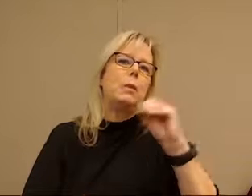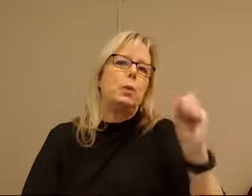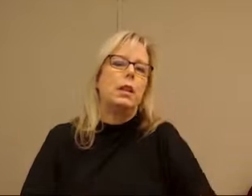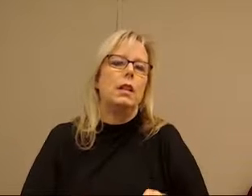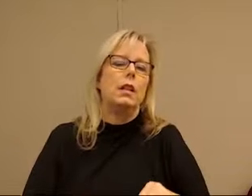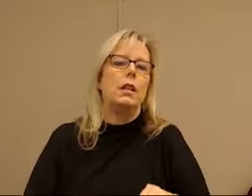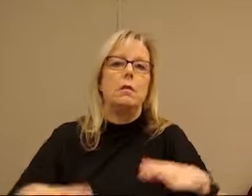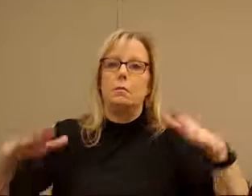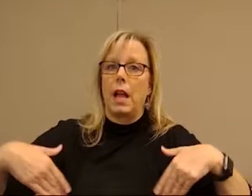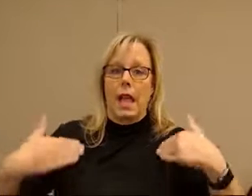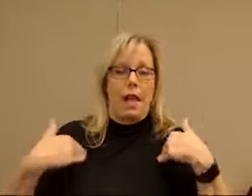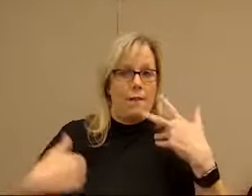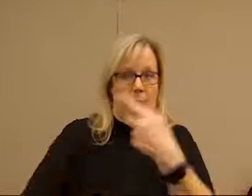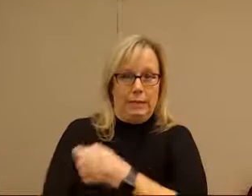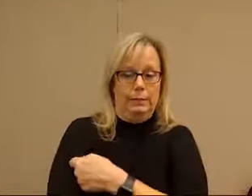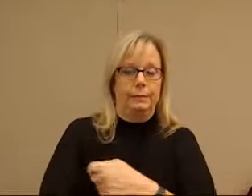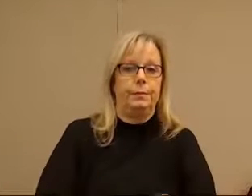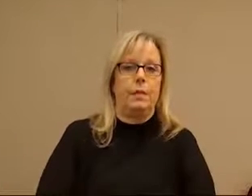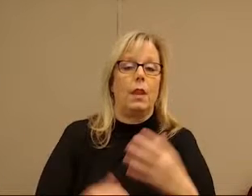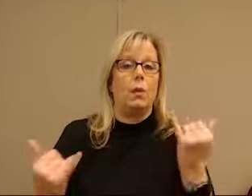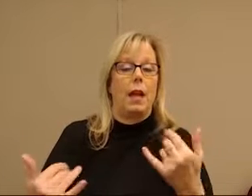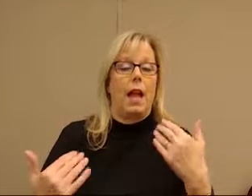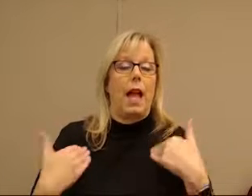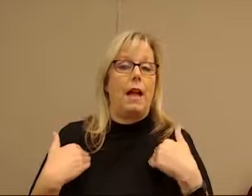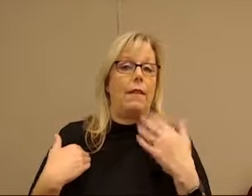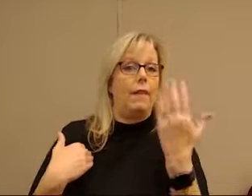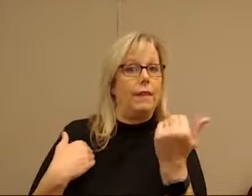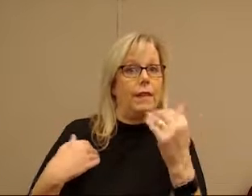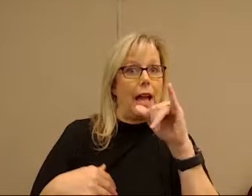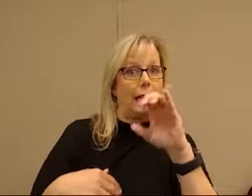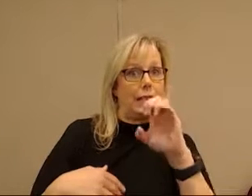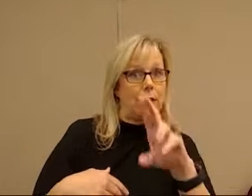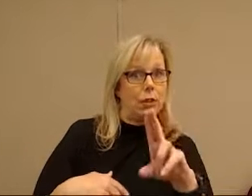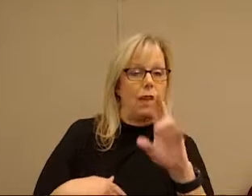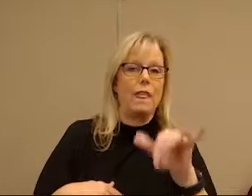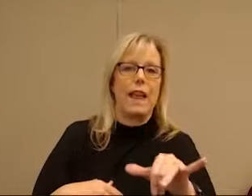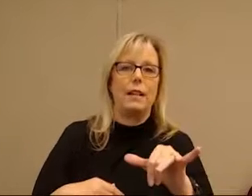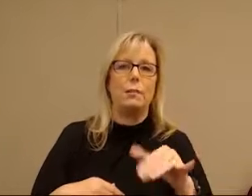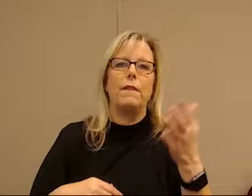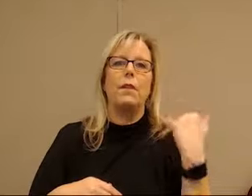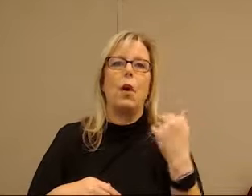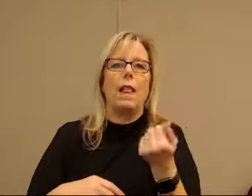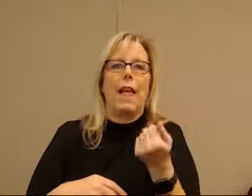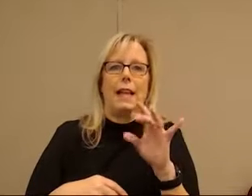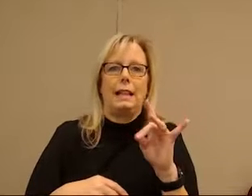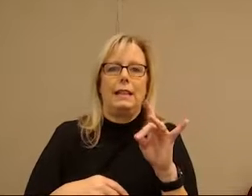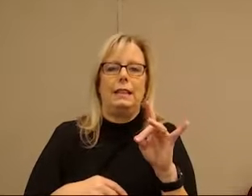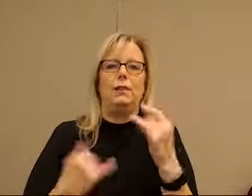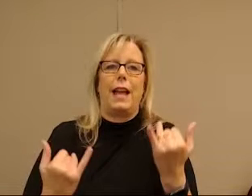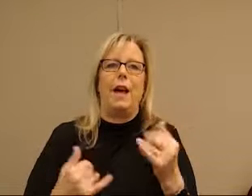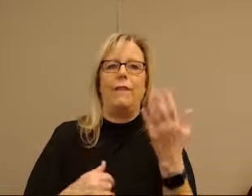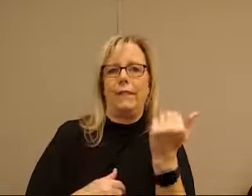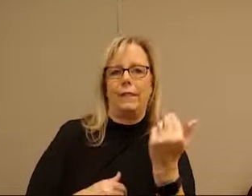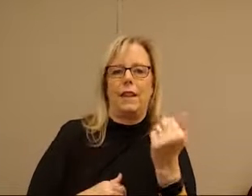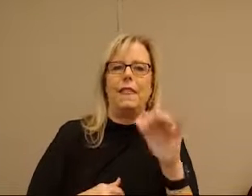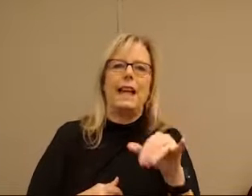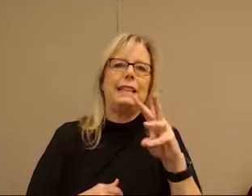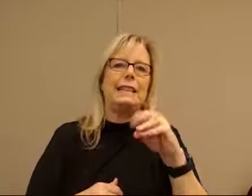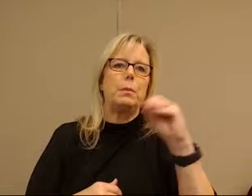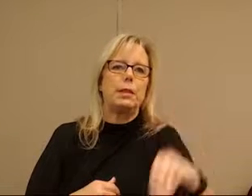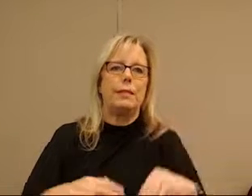individuals are unvaccinated. We currently have 15 in the ICU. That's down from 18 last week, which is about